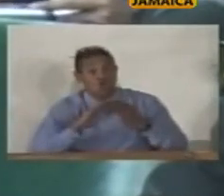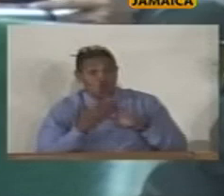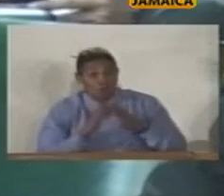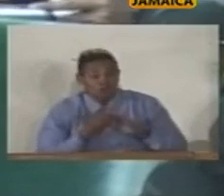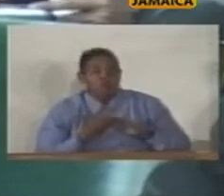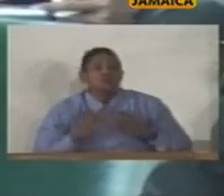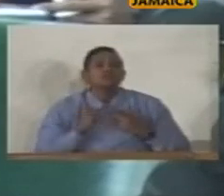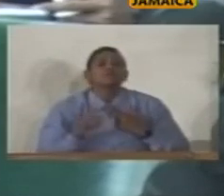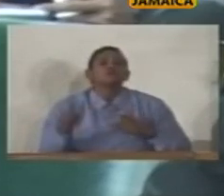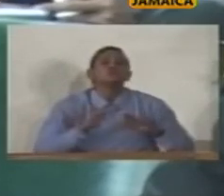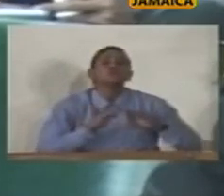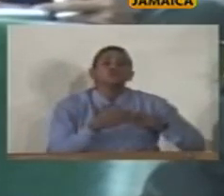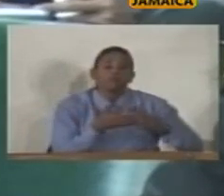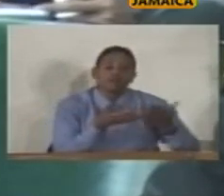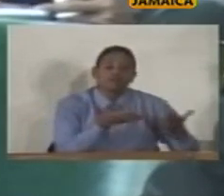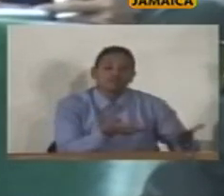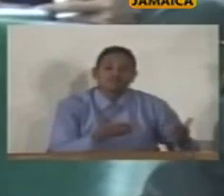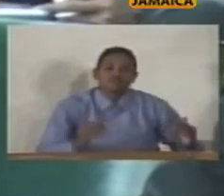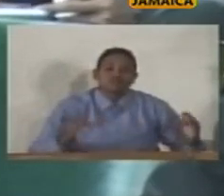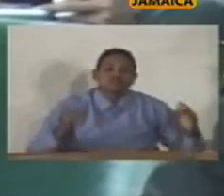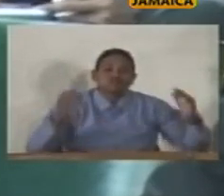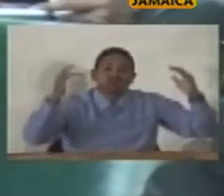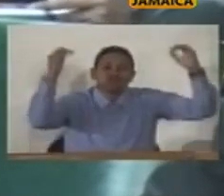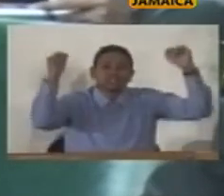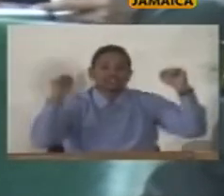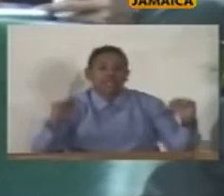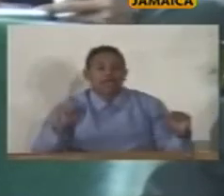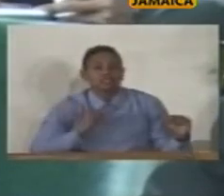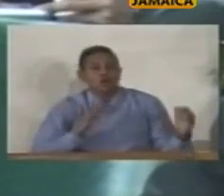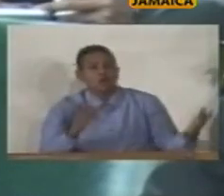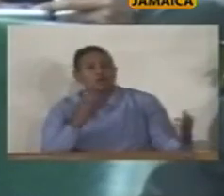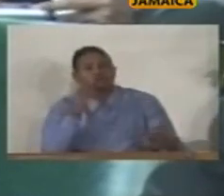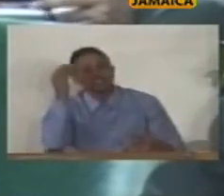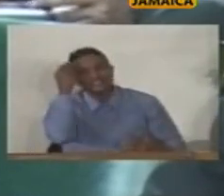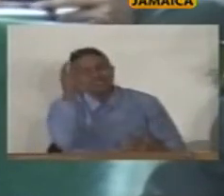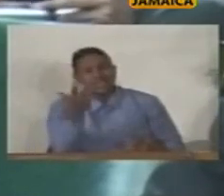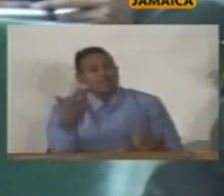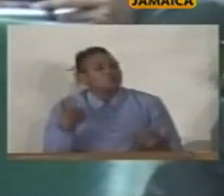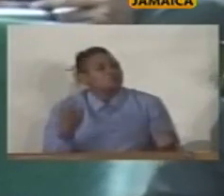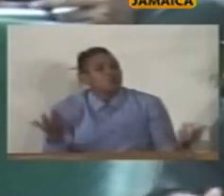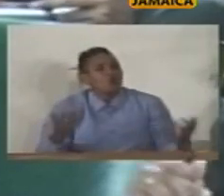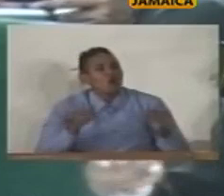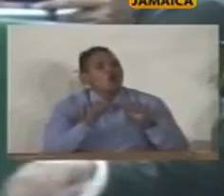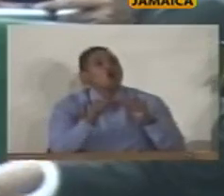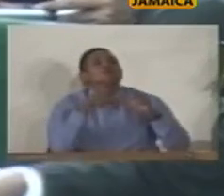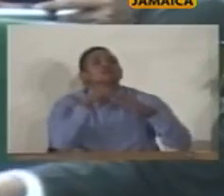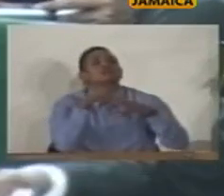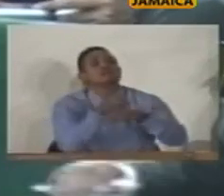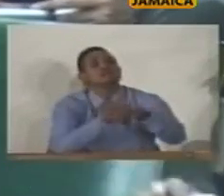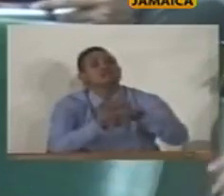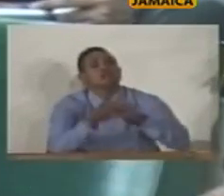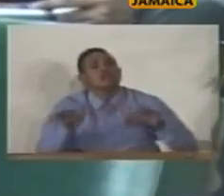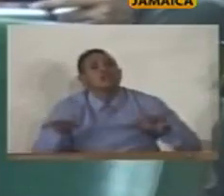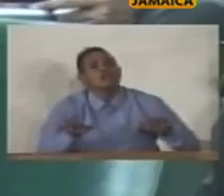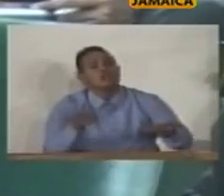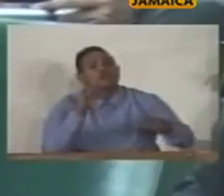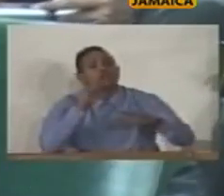and Jamaica. So I want to say, let us continue to put in the work to ensure that the